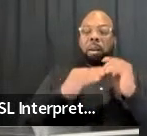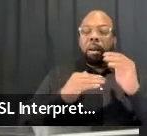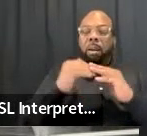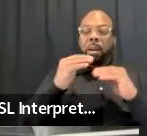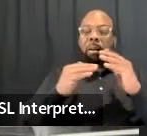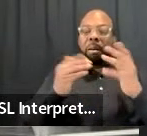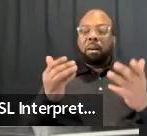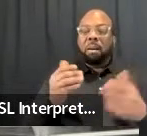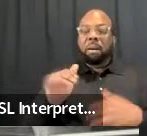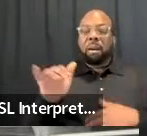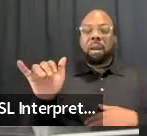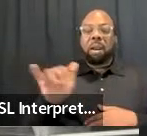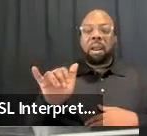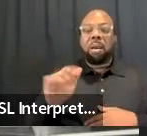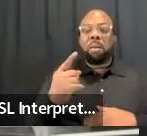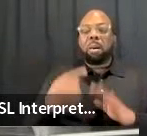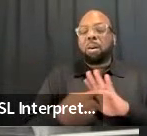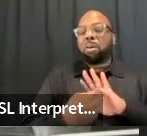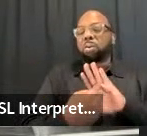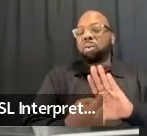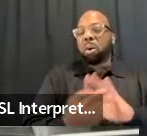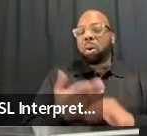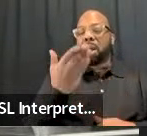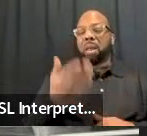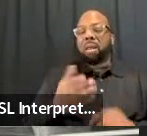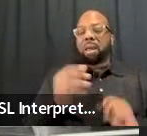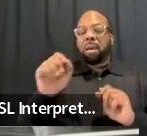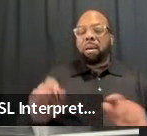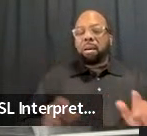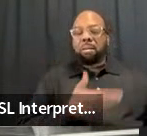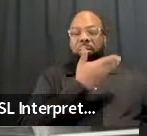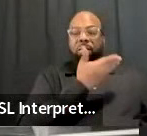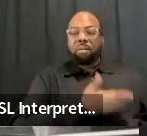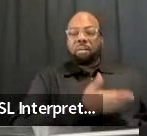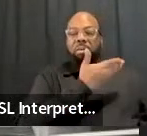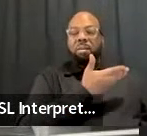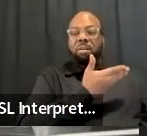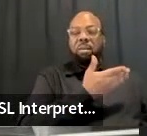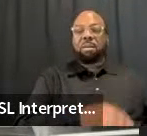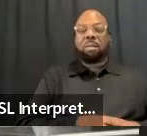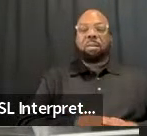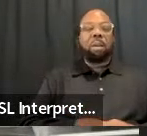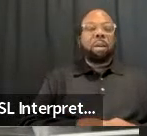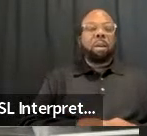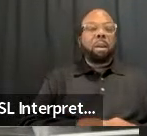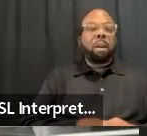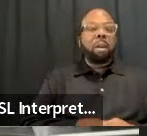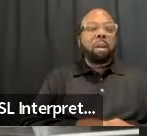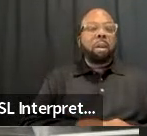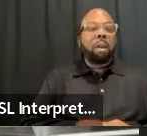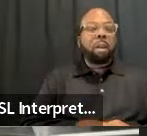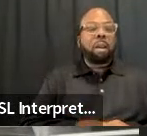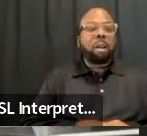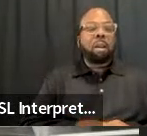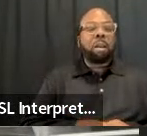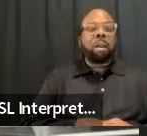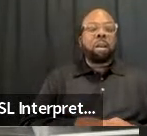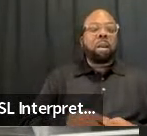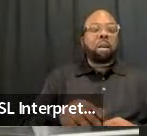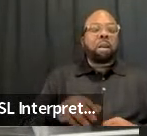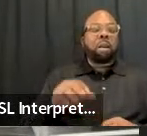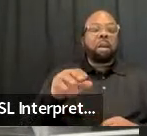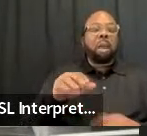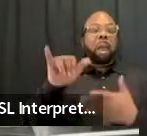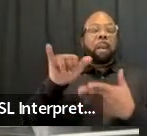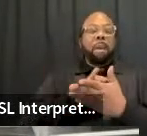such as the one illustrated here on the slide. Currently, in the Manhattan core, zoning grants special allowances